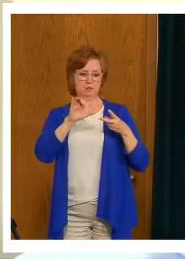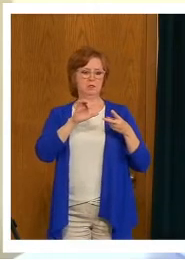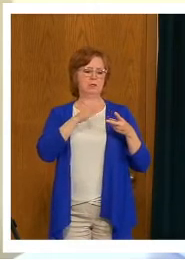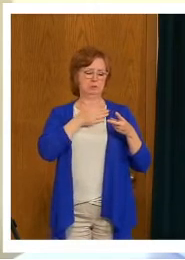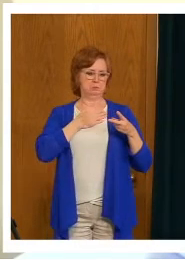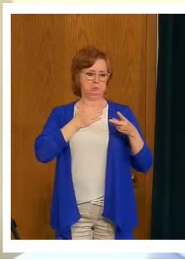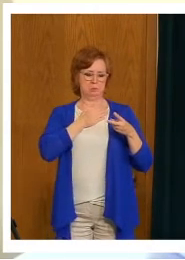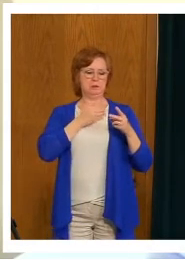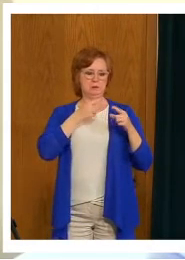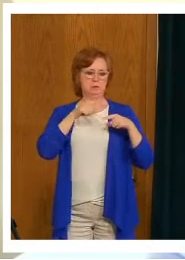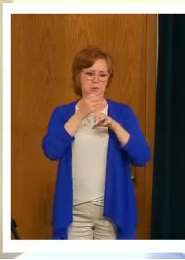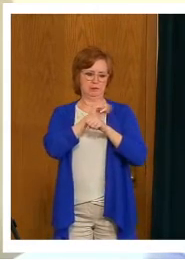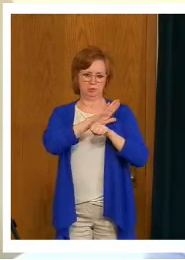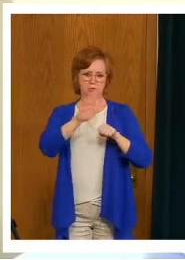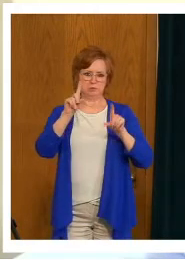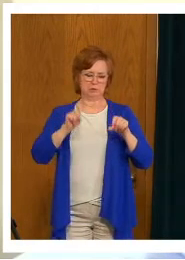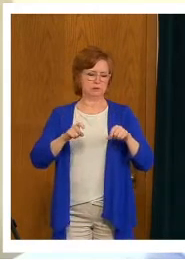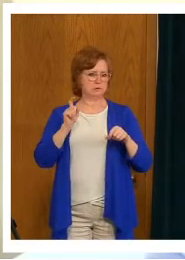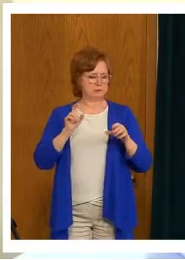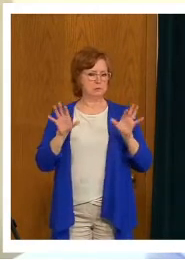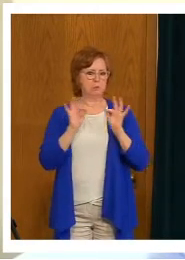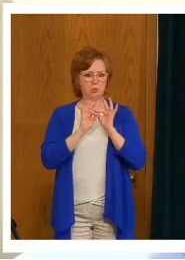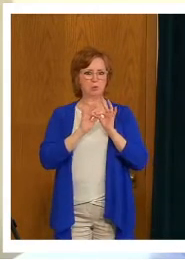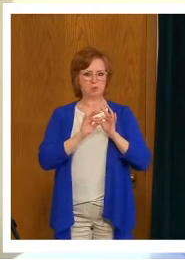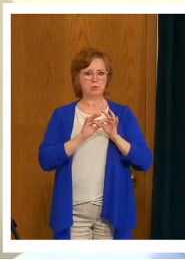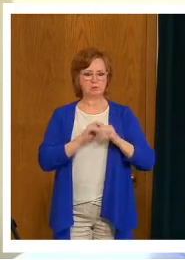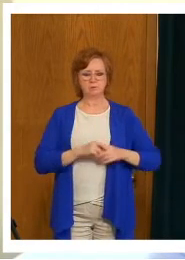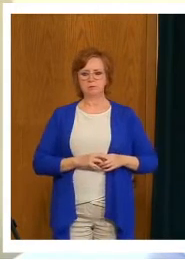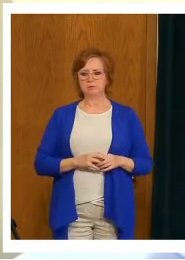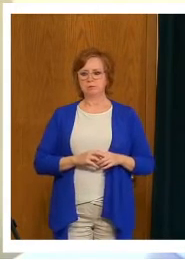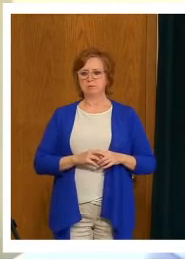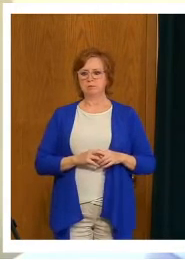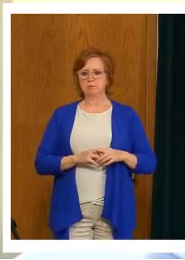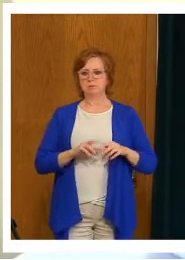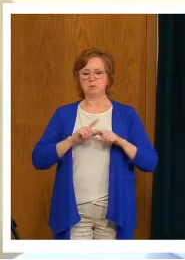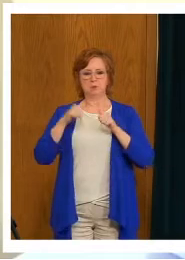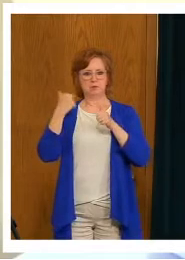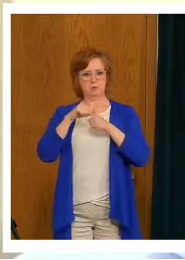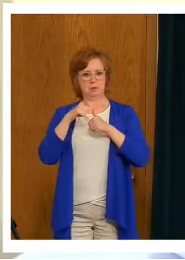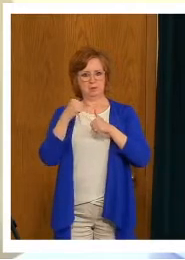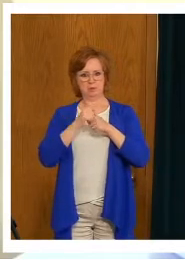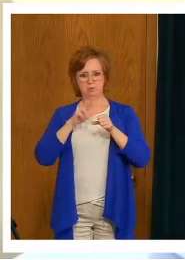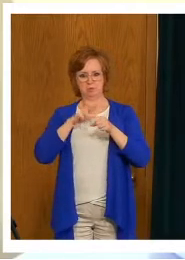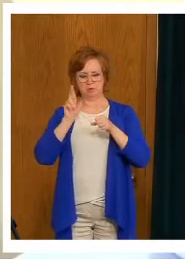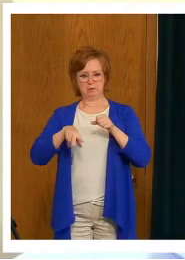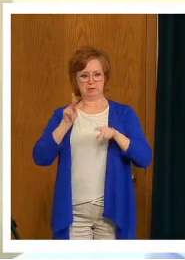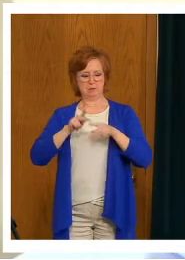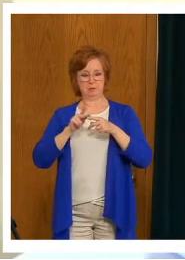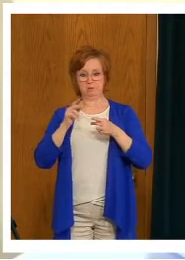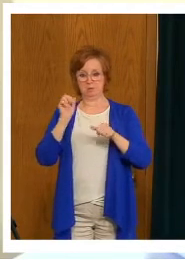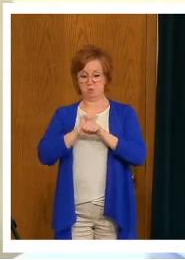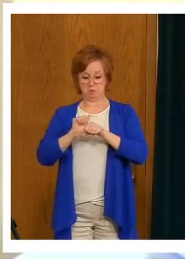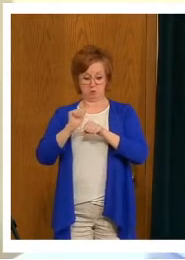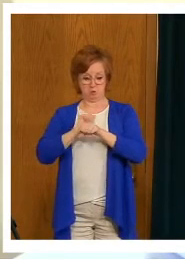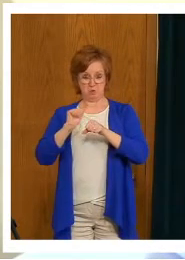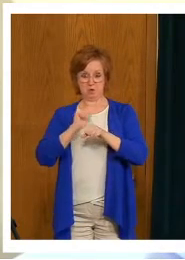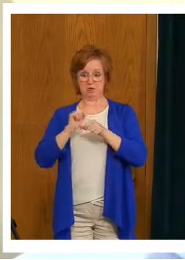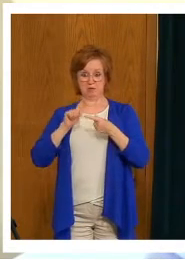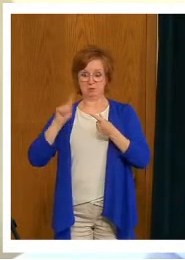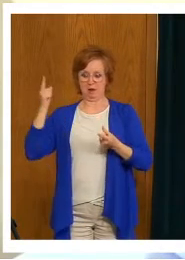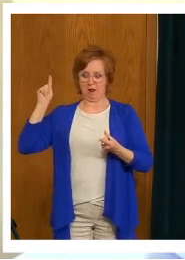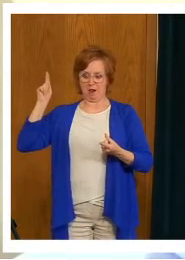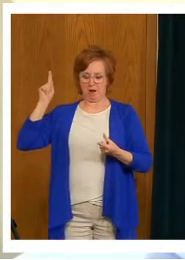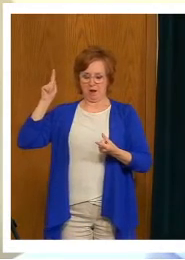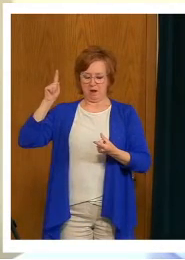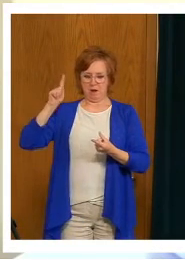I think we have to recognize that, people in Regina worked extremely hard and to bring case numbers down. And I